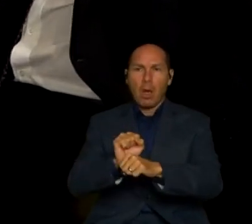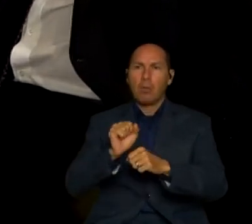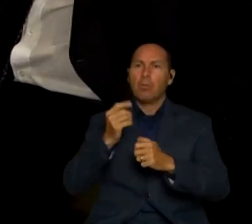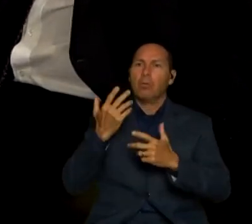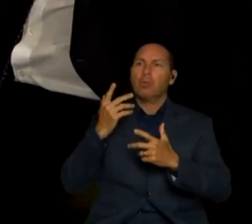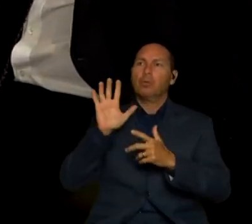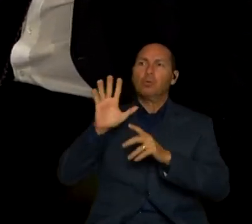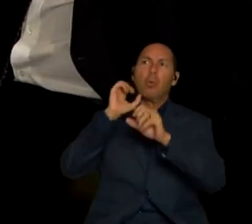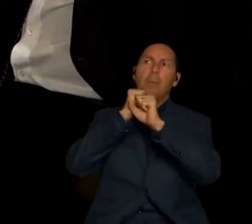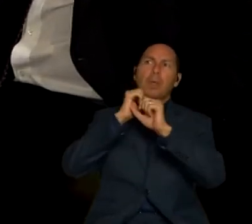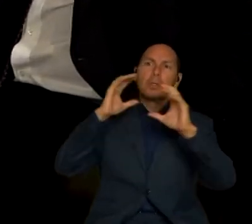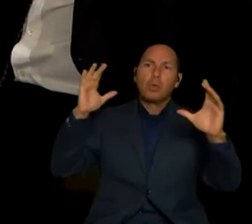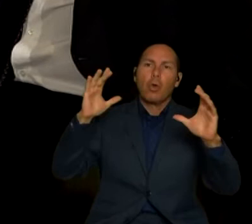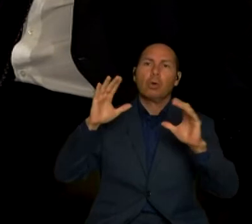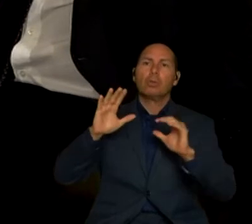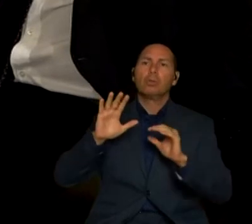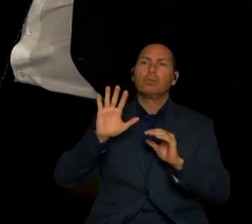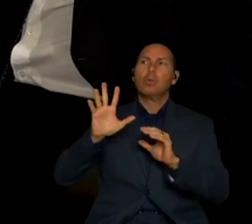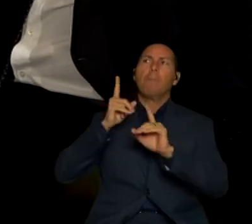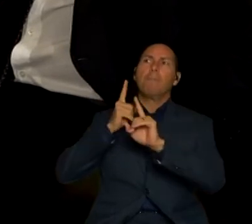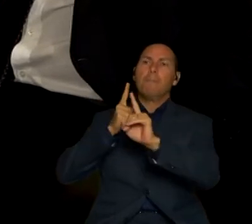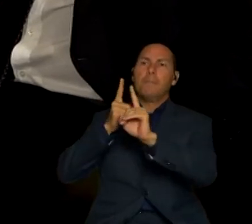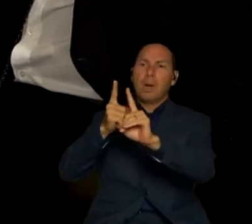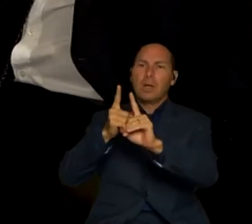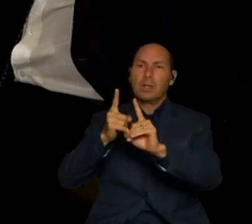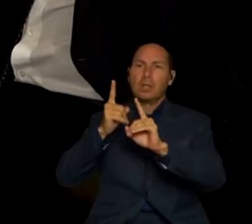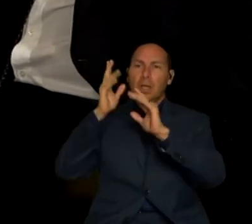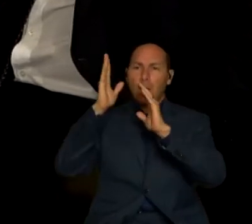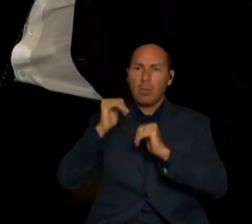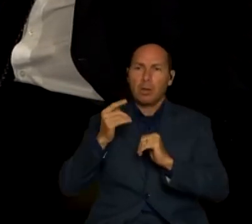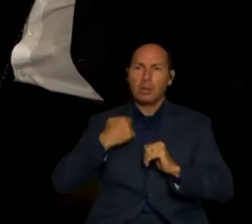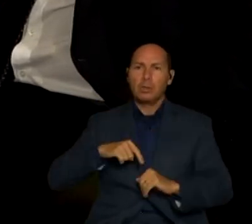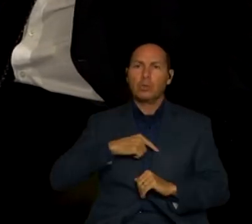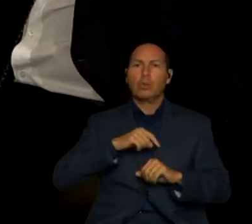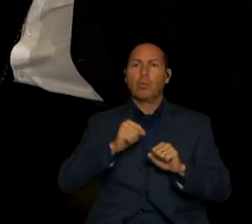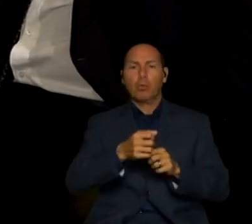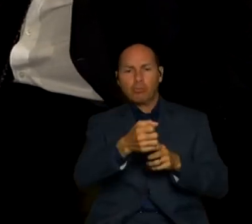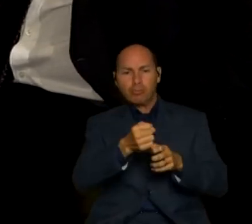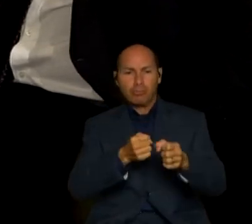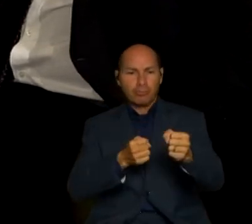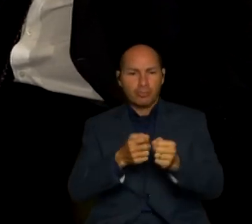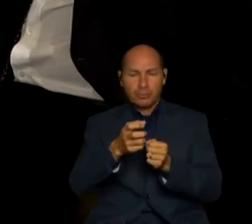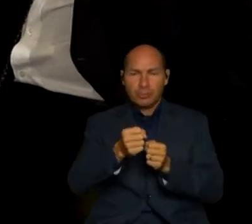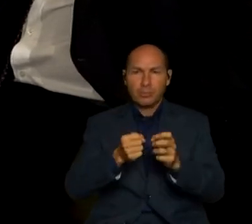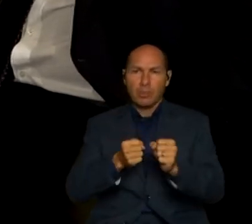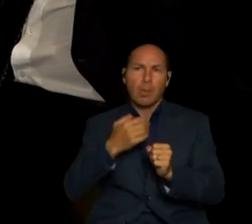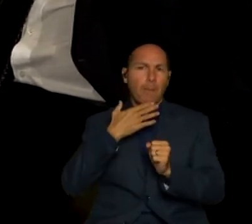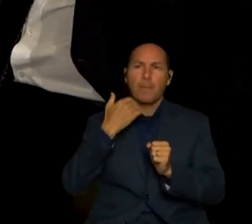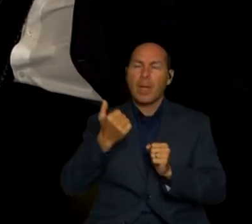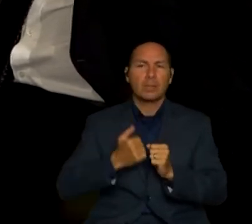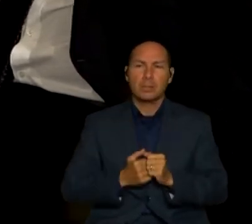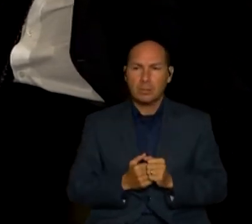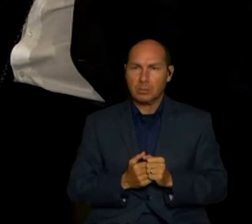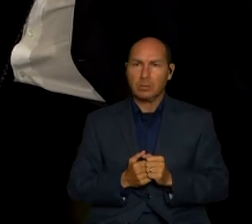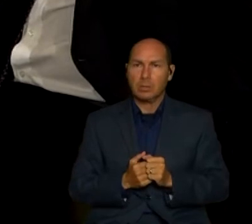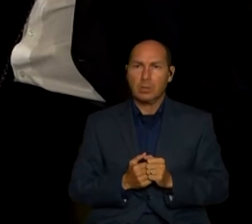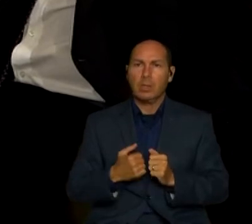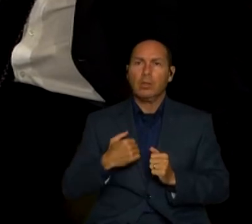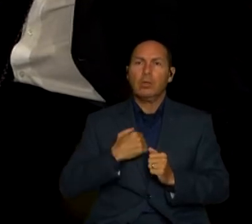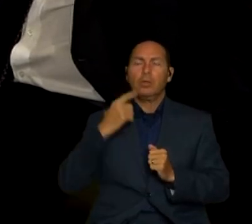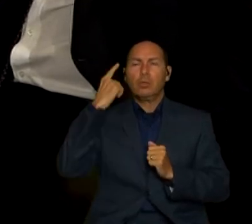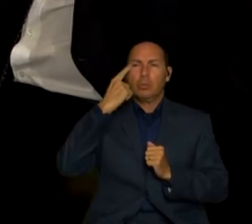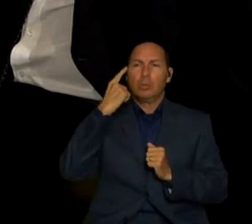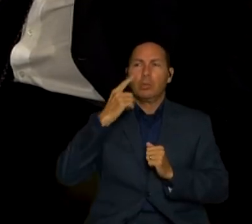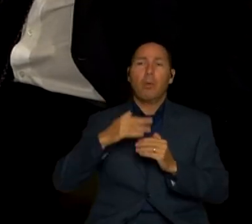years. And hopefully, we can recruit the best talent as possible. I guess that the next